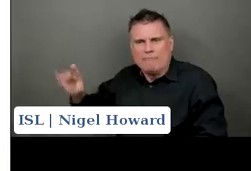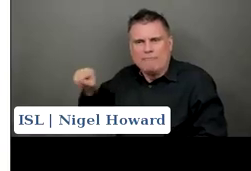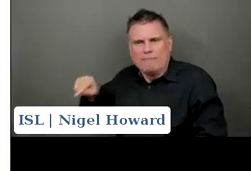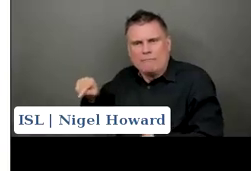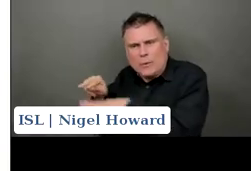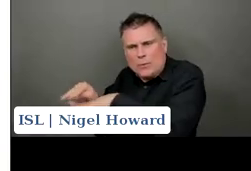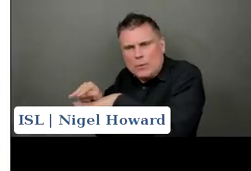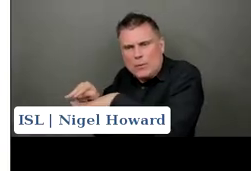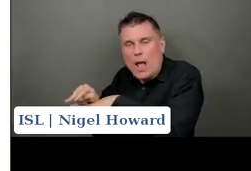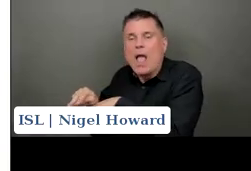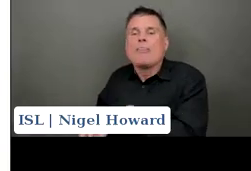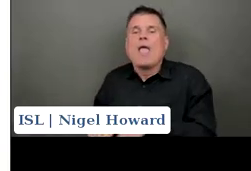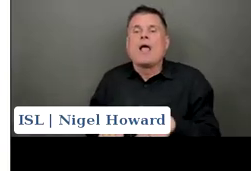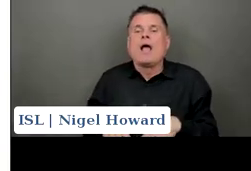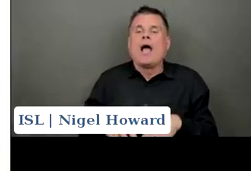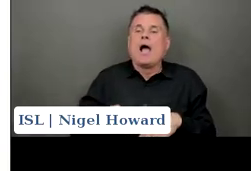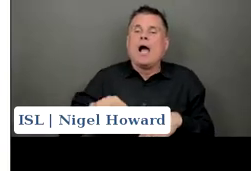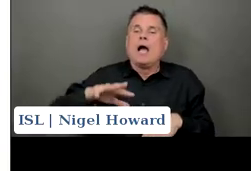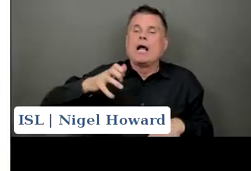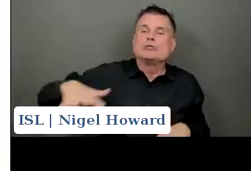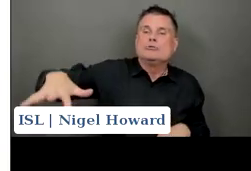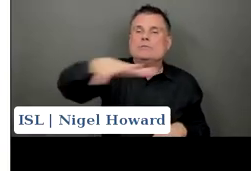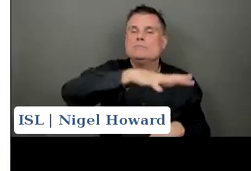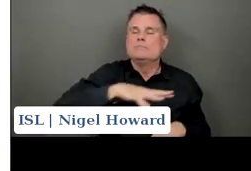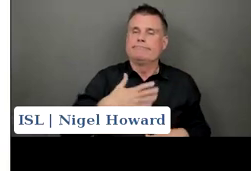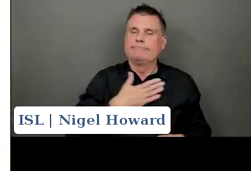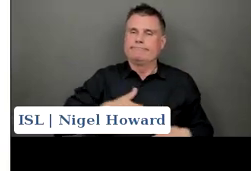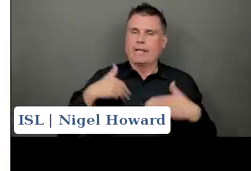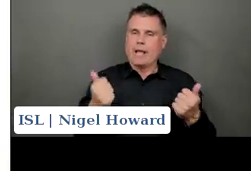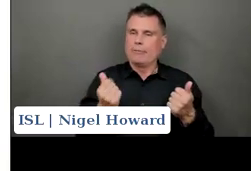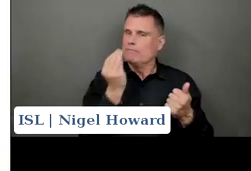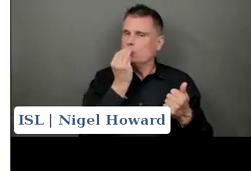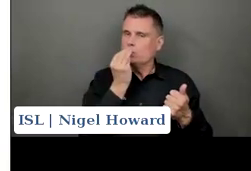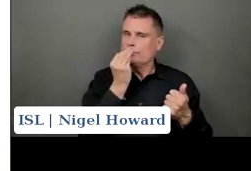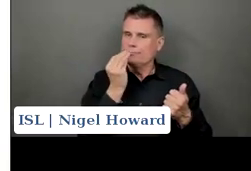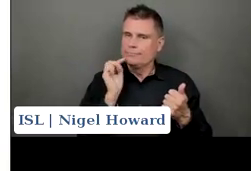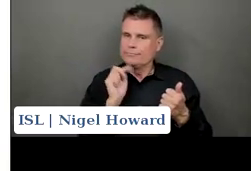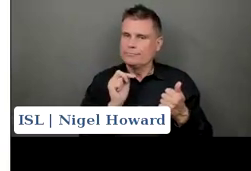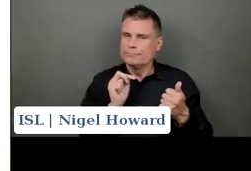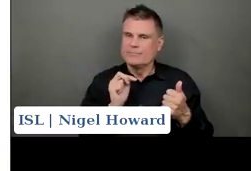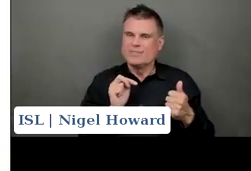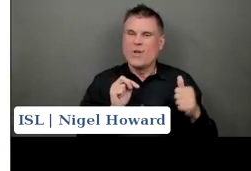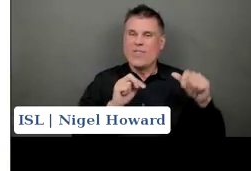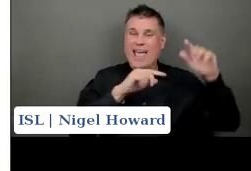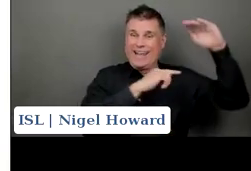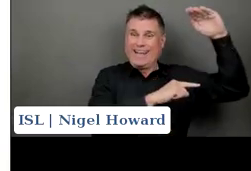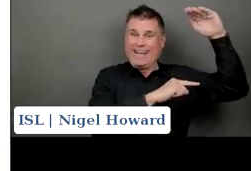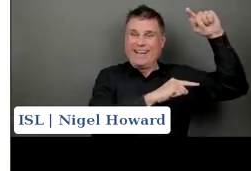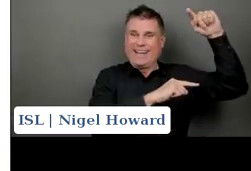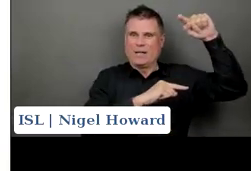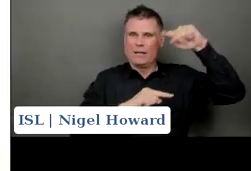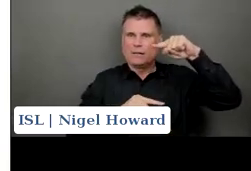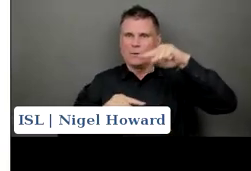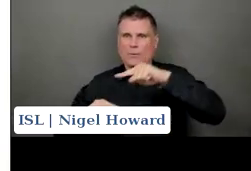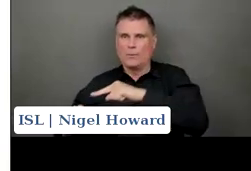much. These are still mostly 80%, 85% women